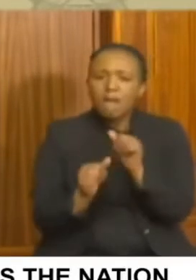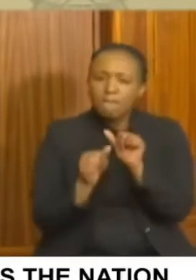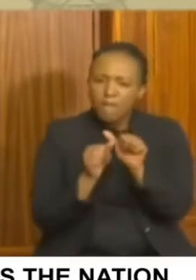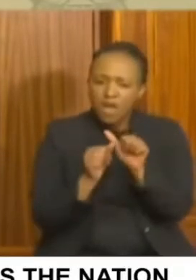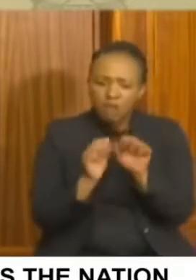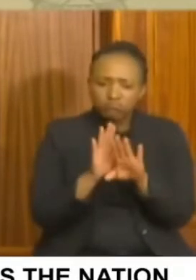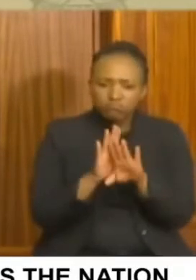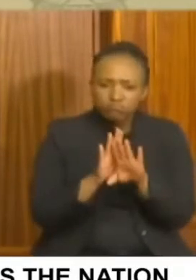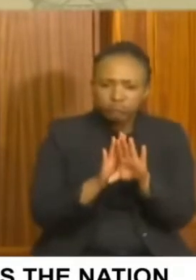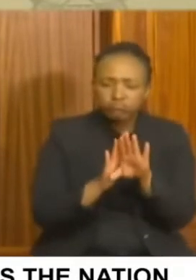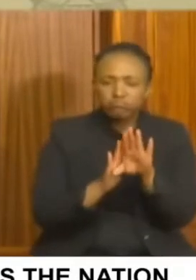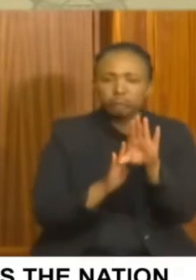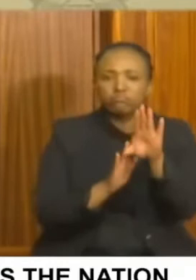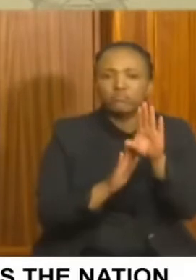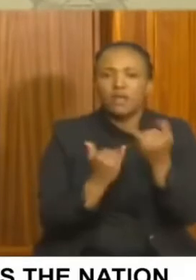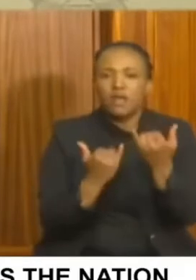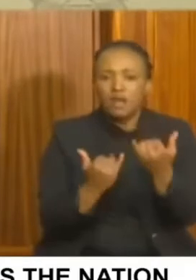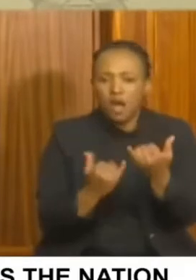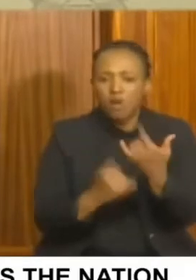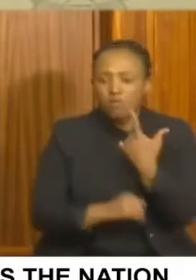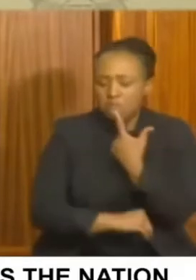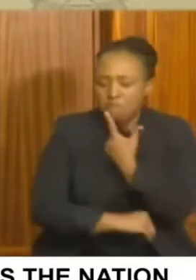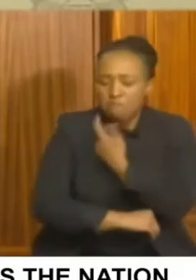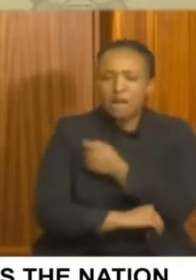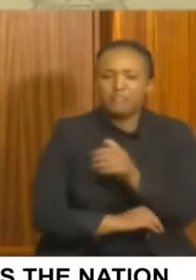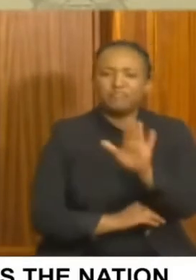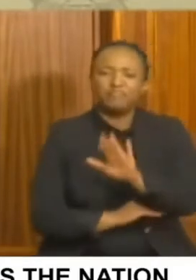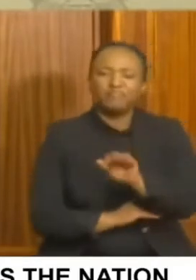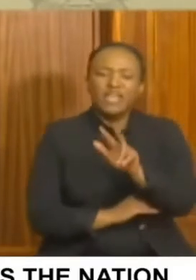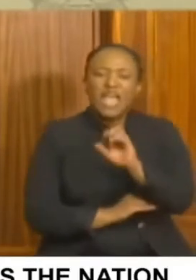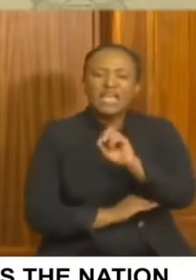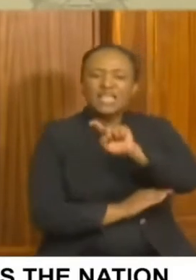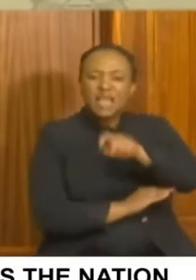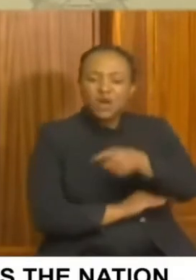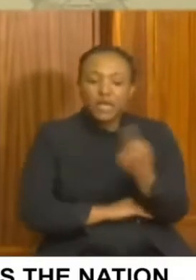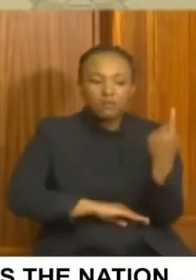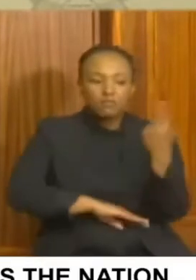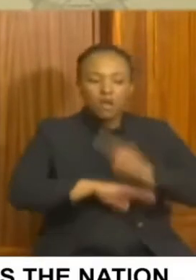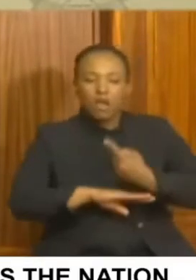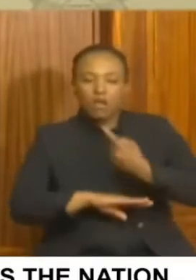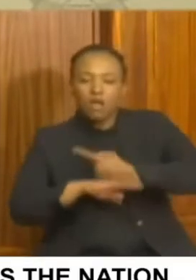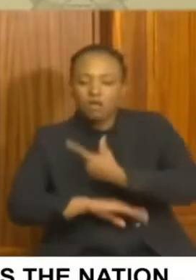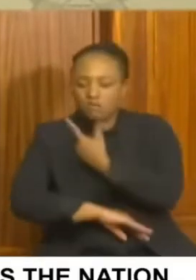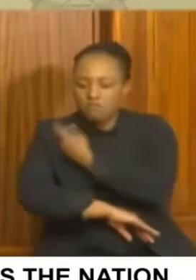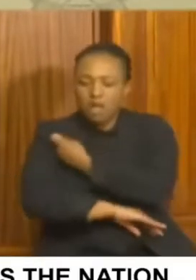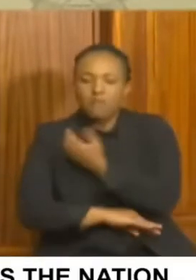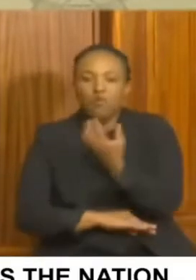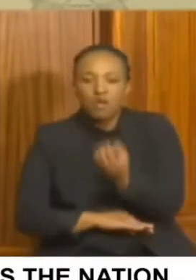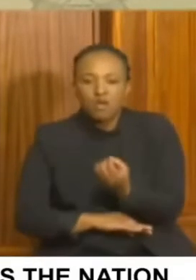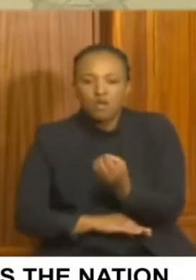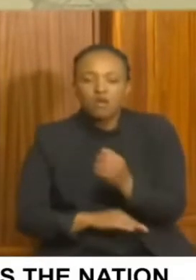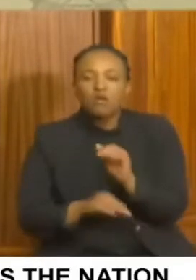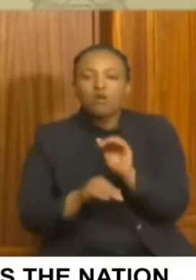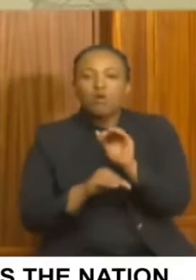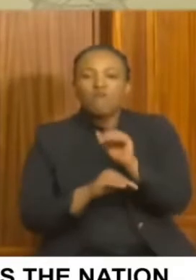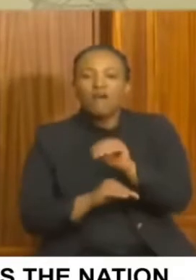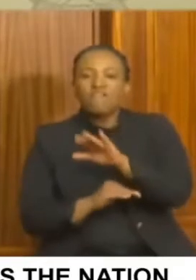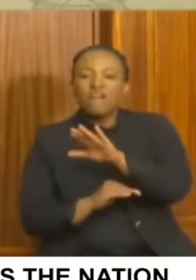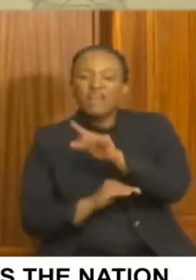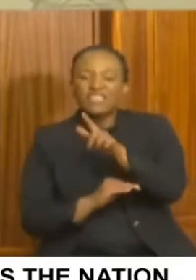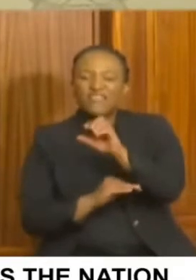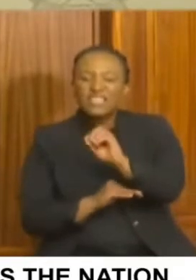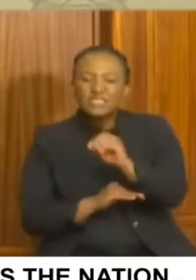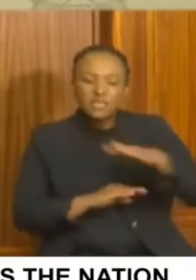up, and we are now vaccinating around 80,000 people a day at over 570